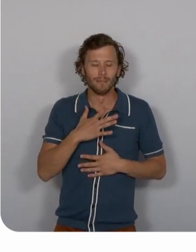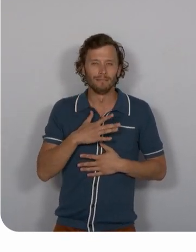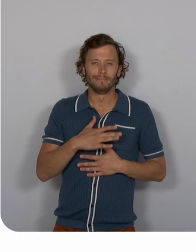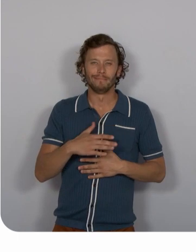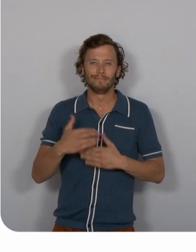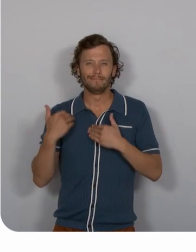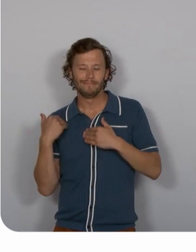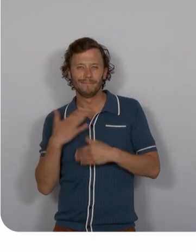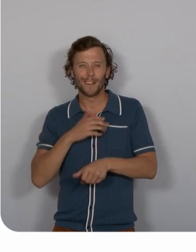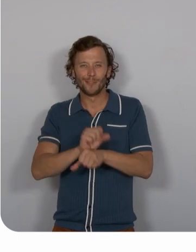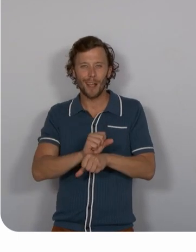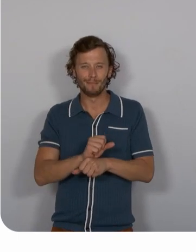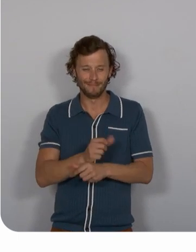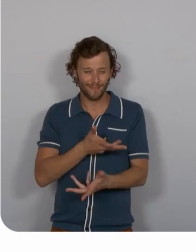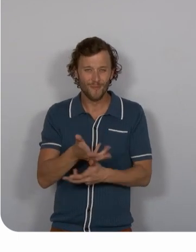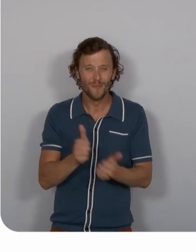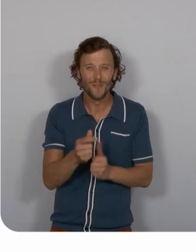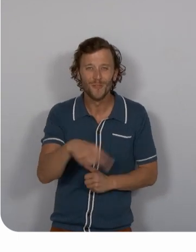here today.